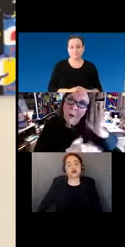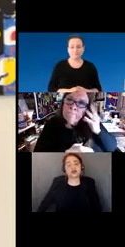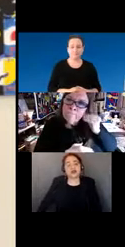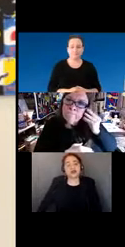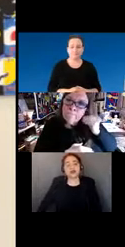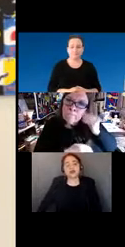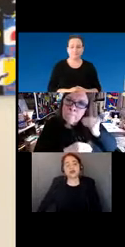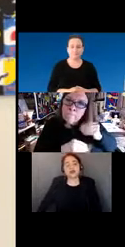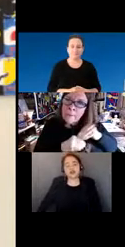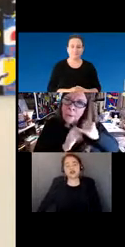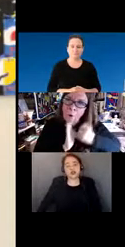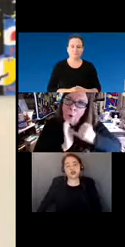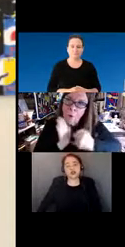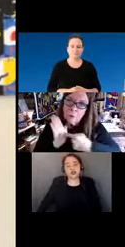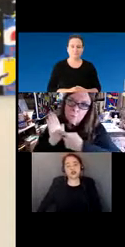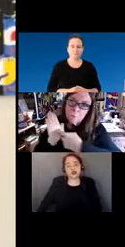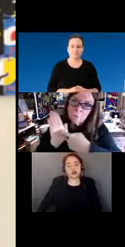So this exhibition